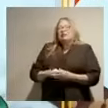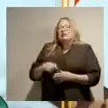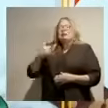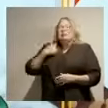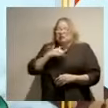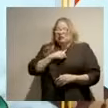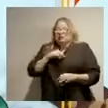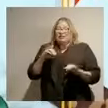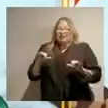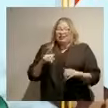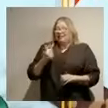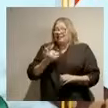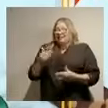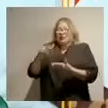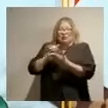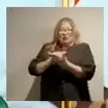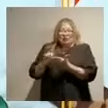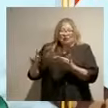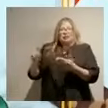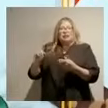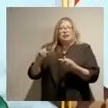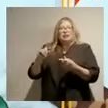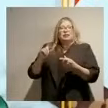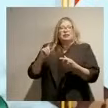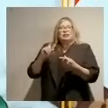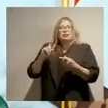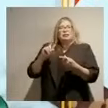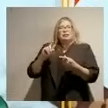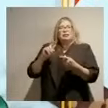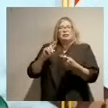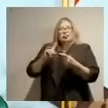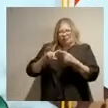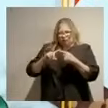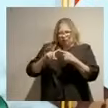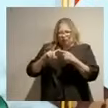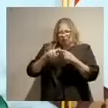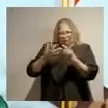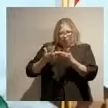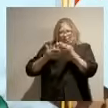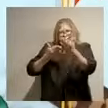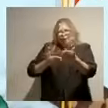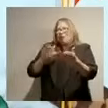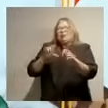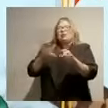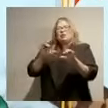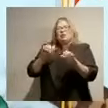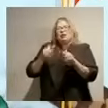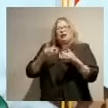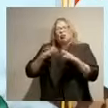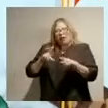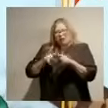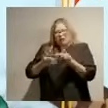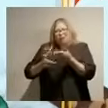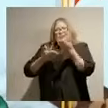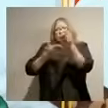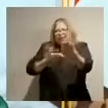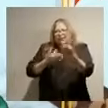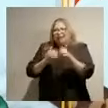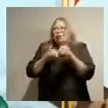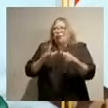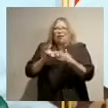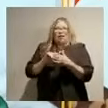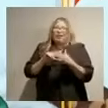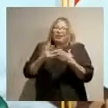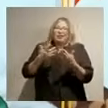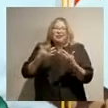few weeks to land this, and I want to land it in a way that works for everybody and fulfills the commitments we made. And that's just